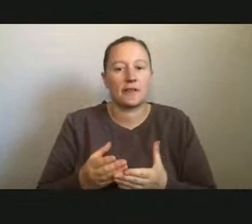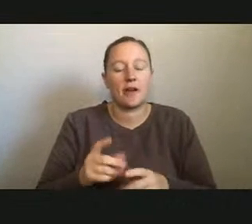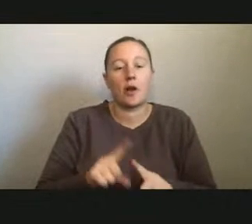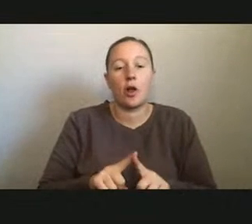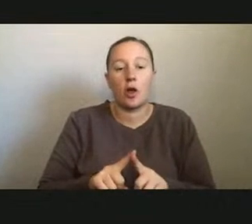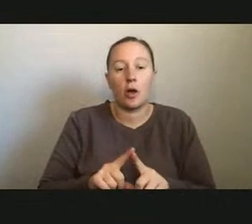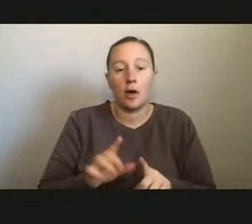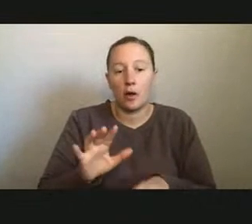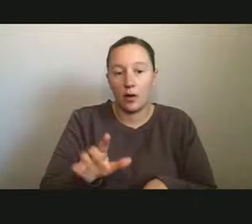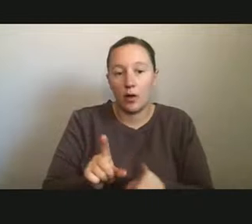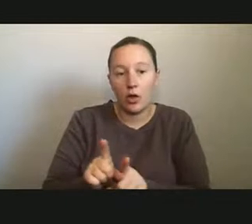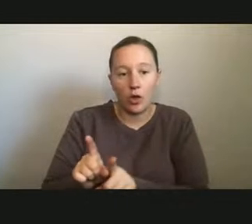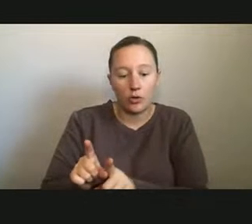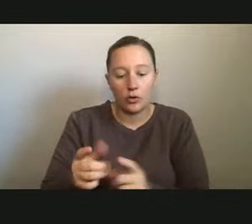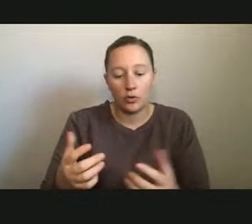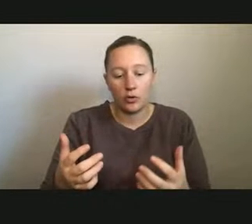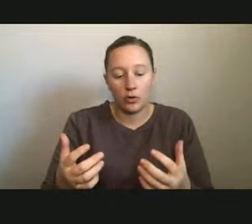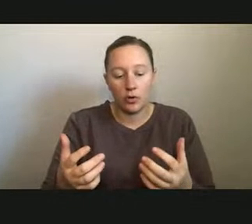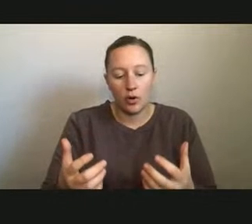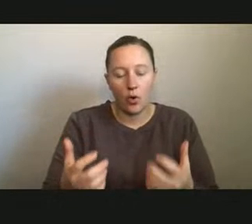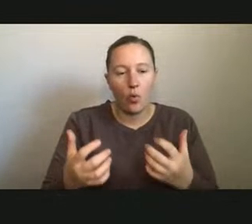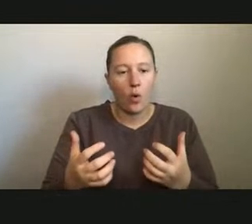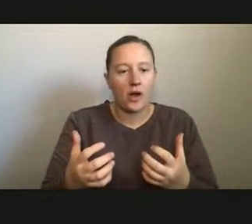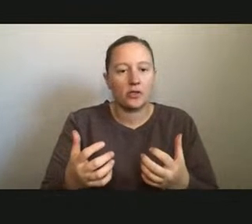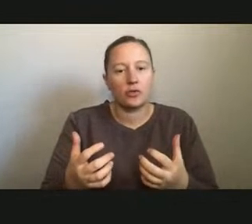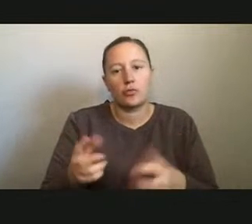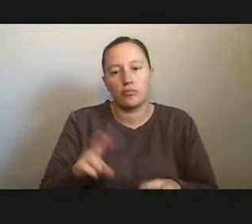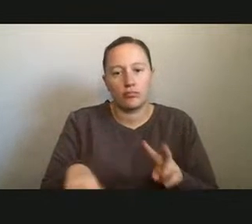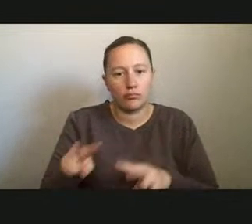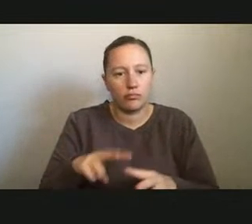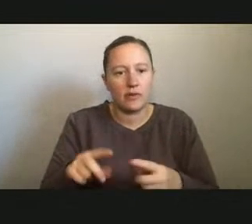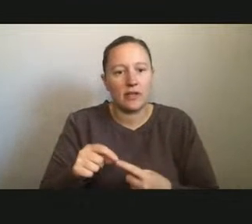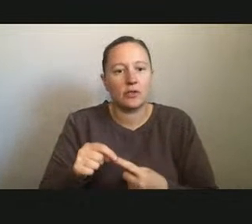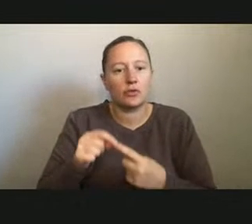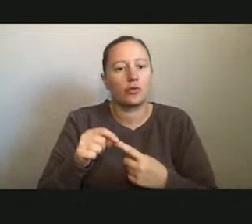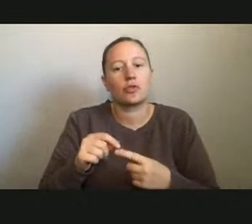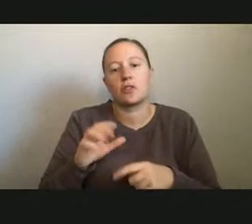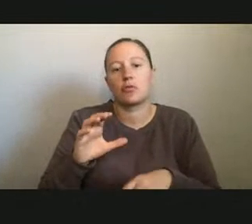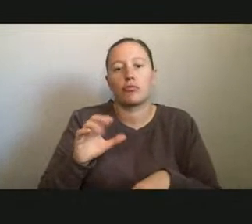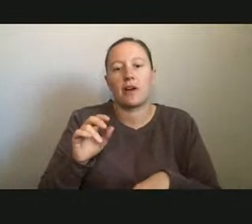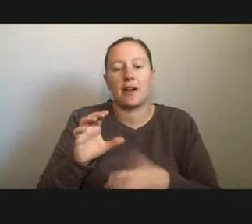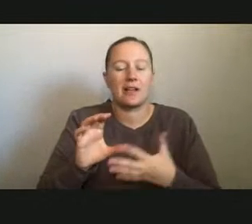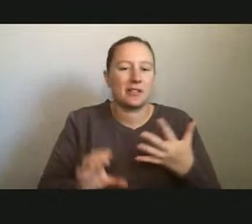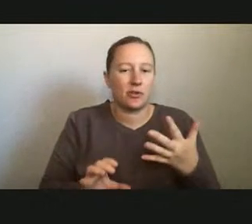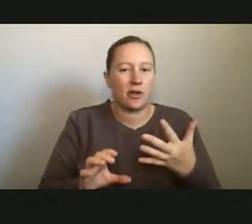also want to look at your inclusion and exclusion criteria as you move through the phases of your trial,